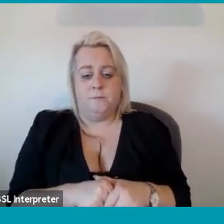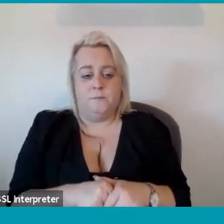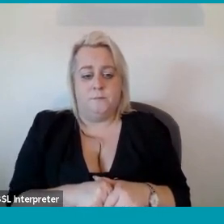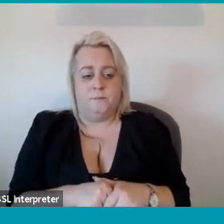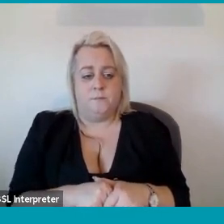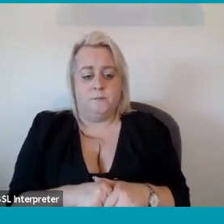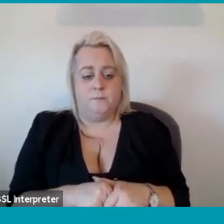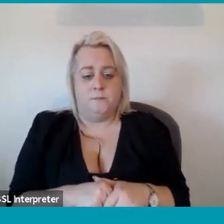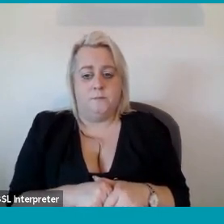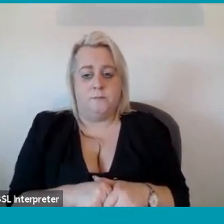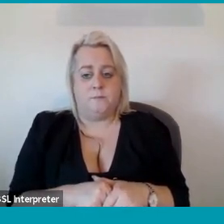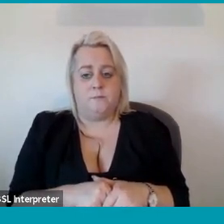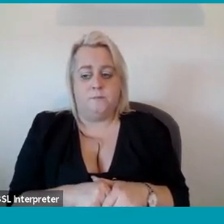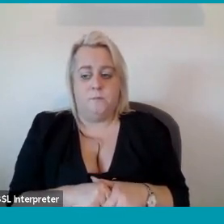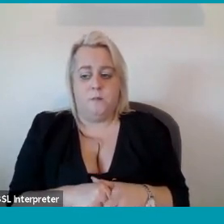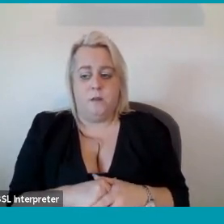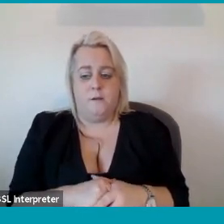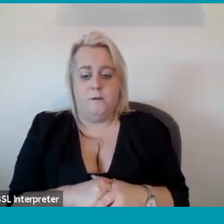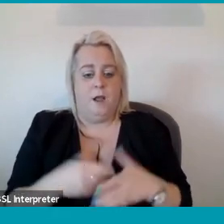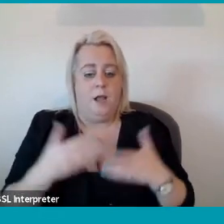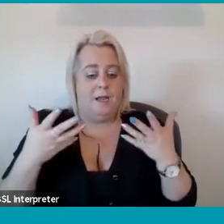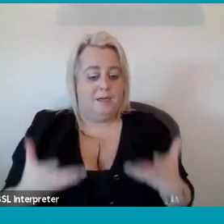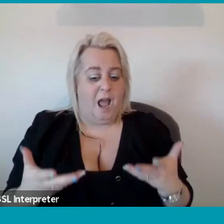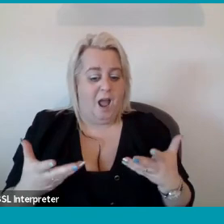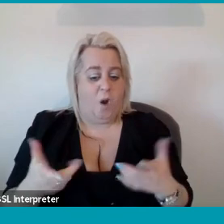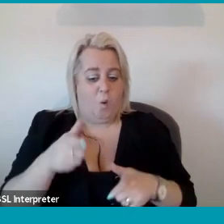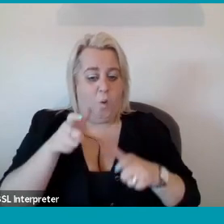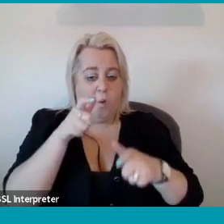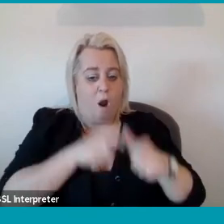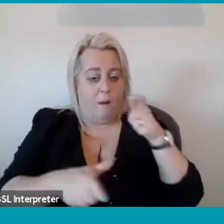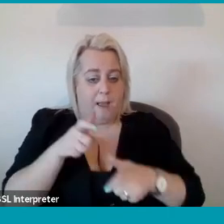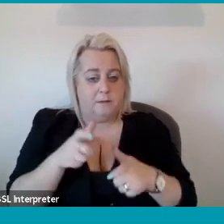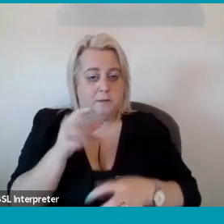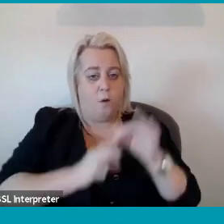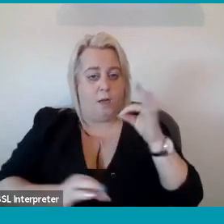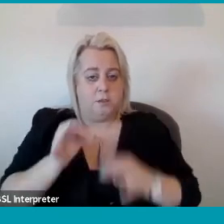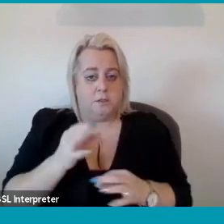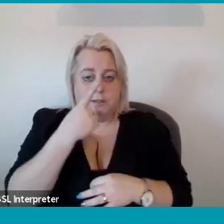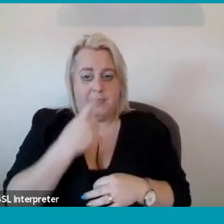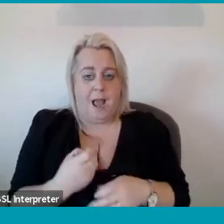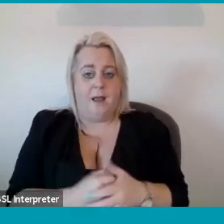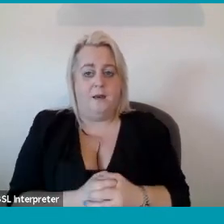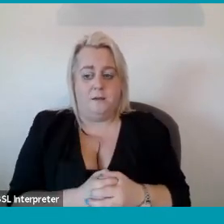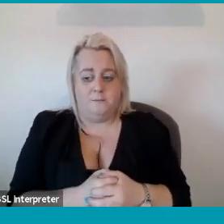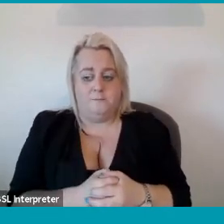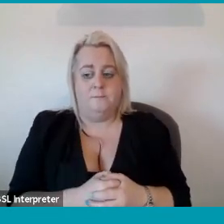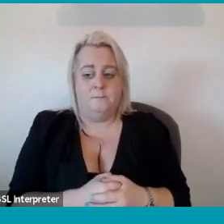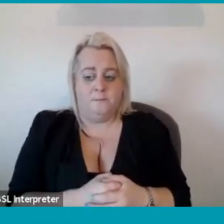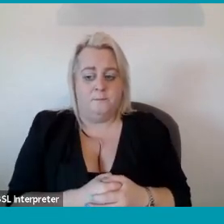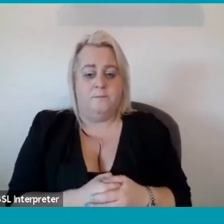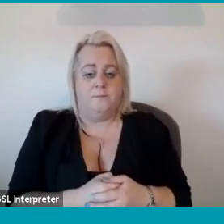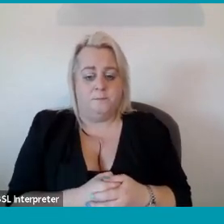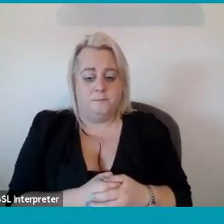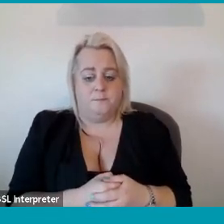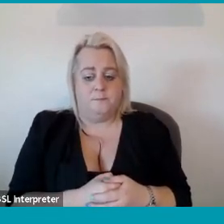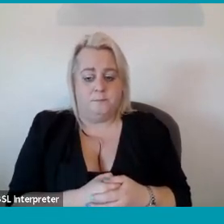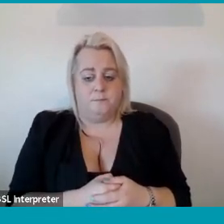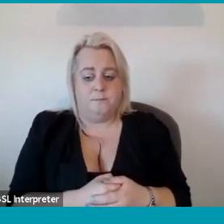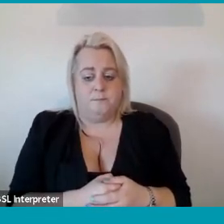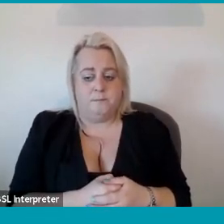So I'm going to open up for questions now, just to mention that I'm happy to answer any questions that you might think about after